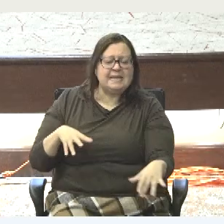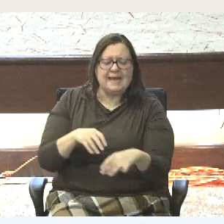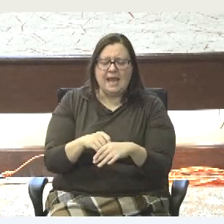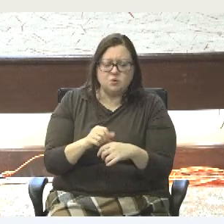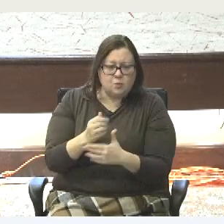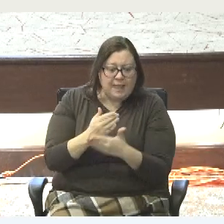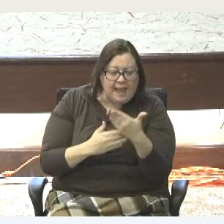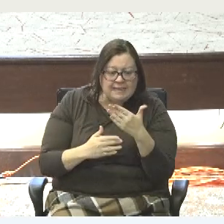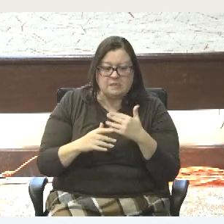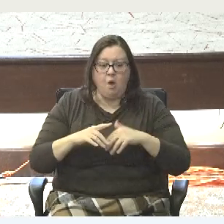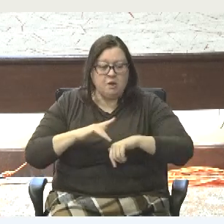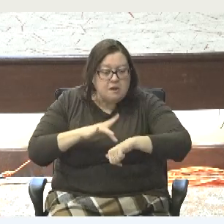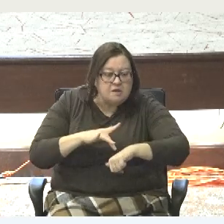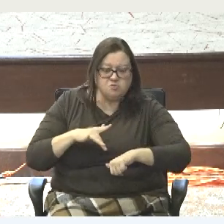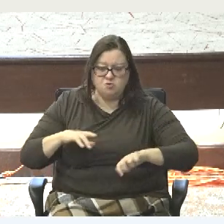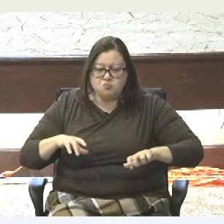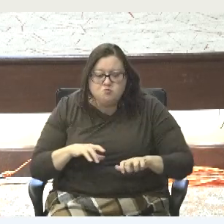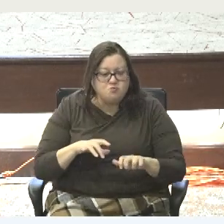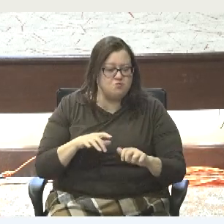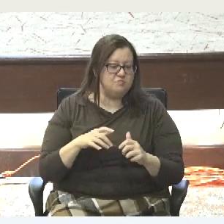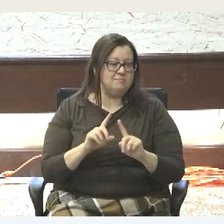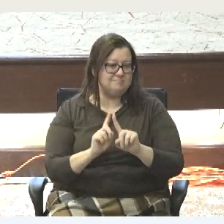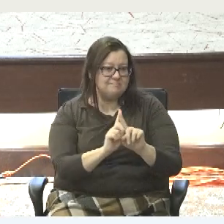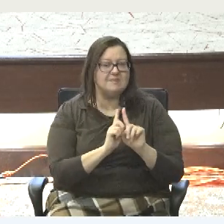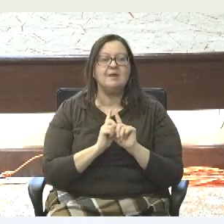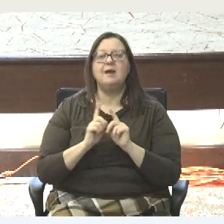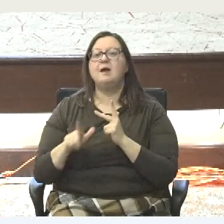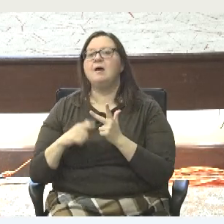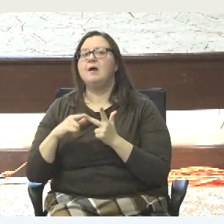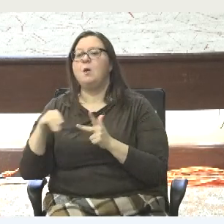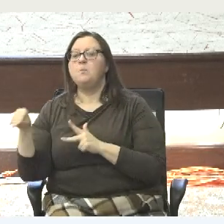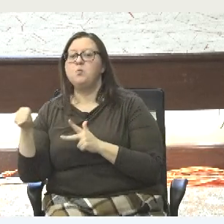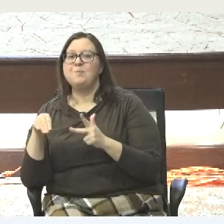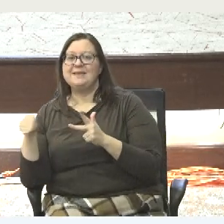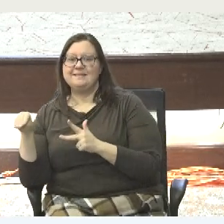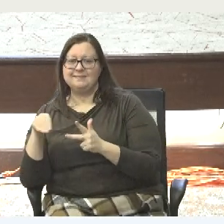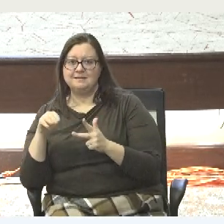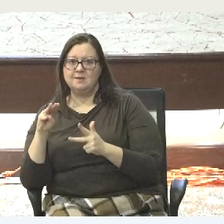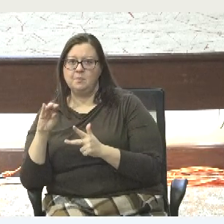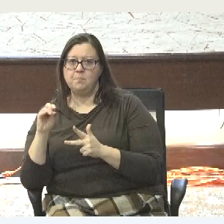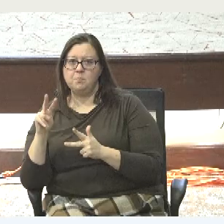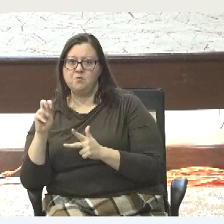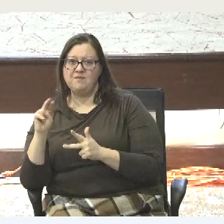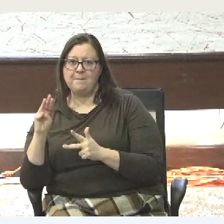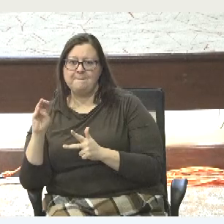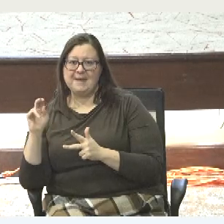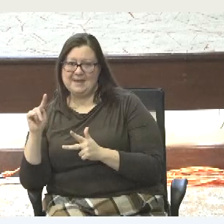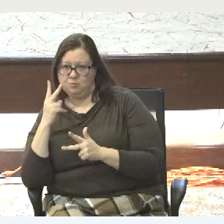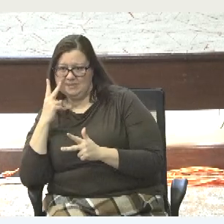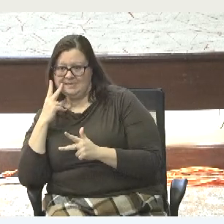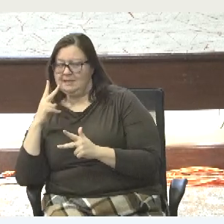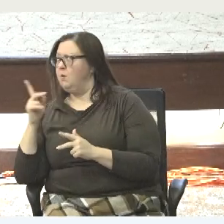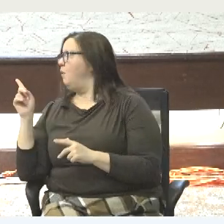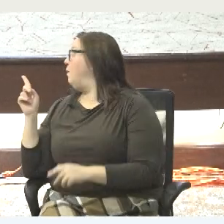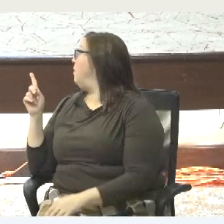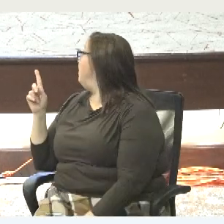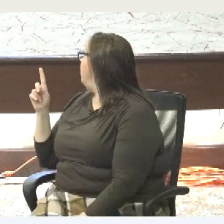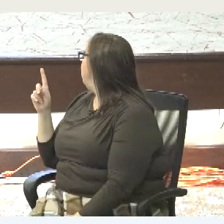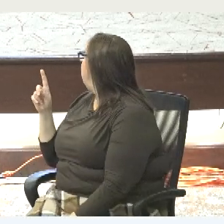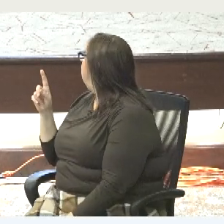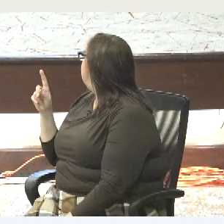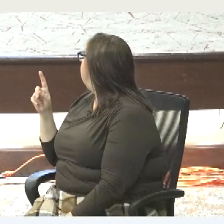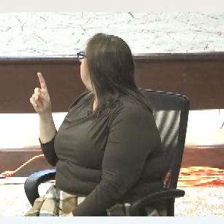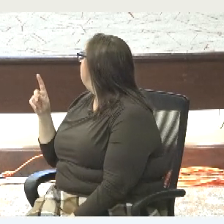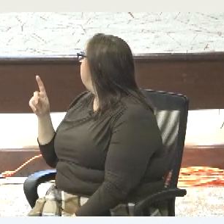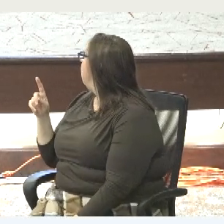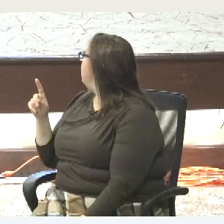some hands-on activity. And then finally, we have our movement area. This one on the bottom, we're just really showing